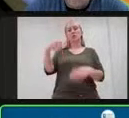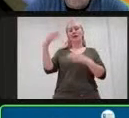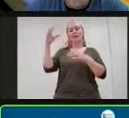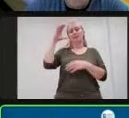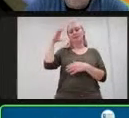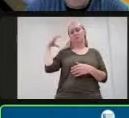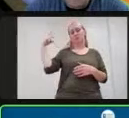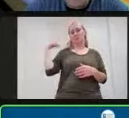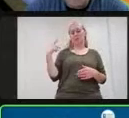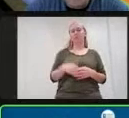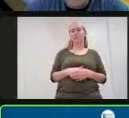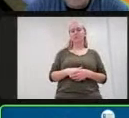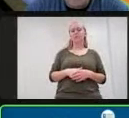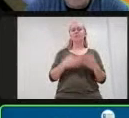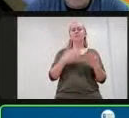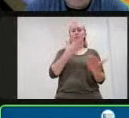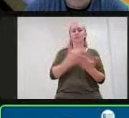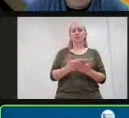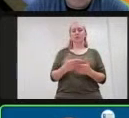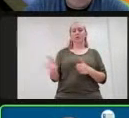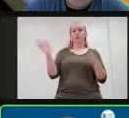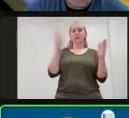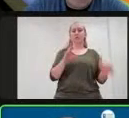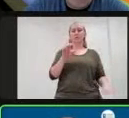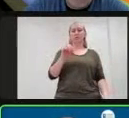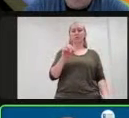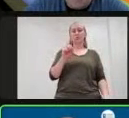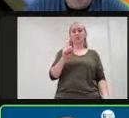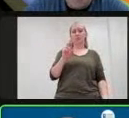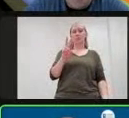team. Perfect. Good. Osvaldo.